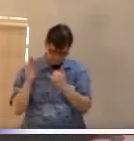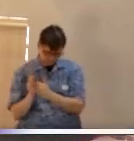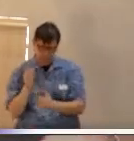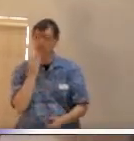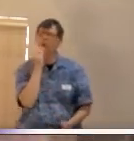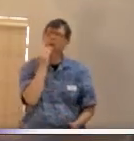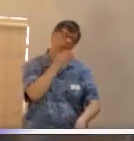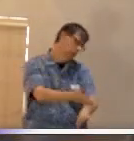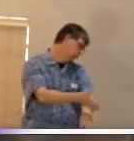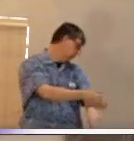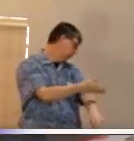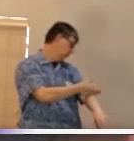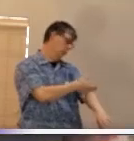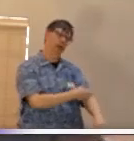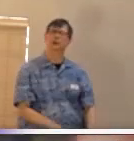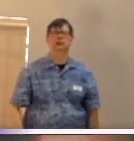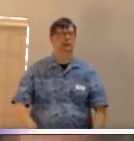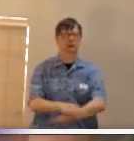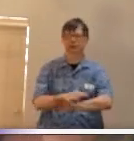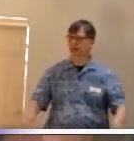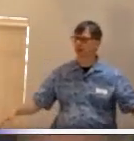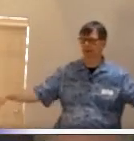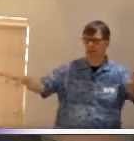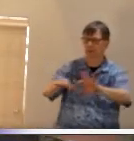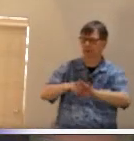pattern. I'm not going to meet you the same way.